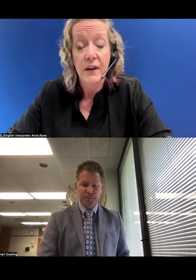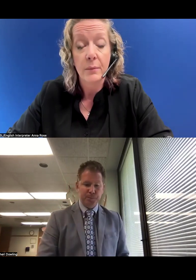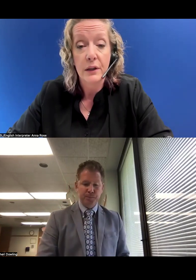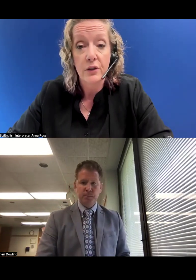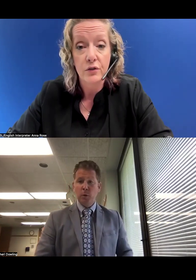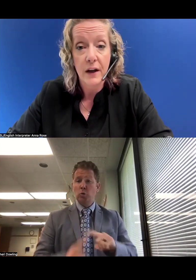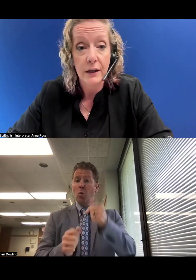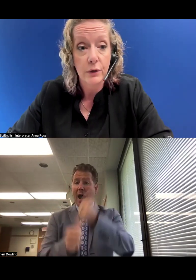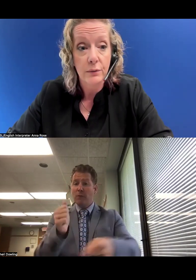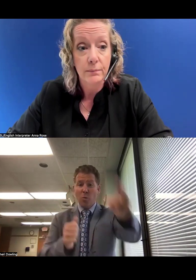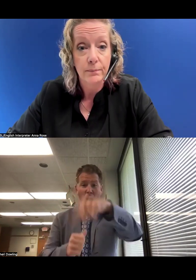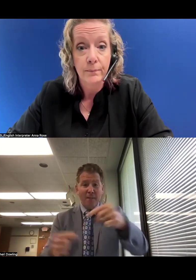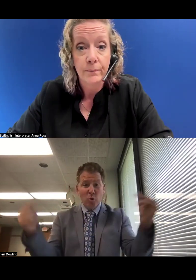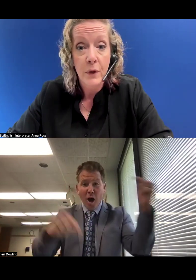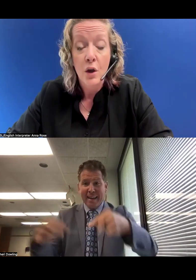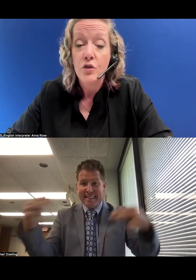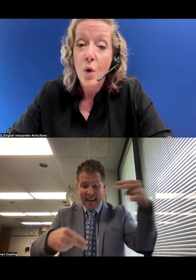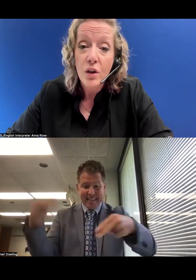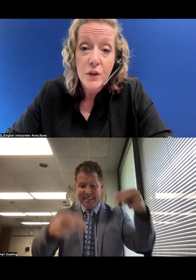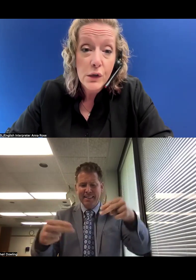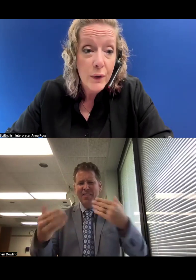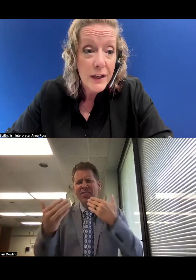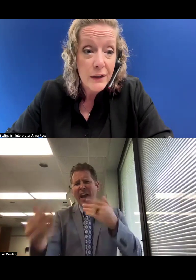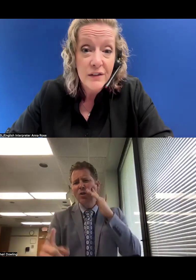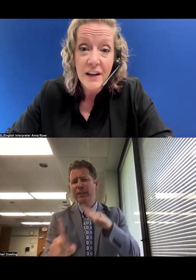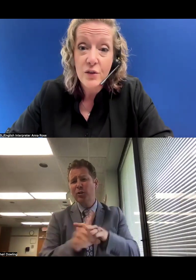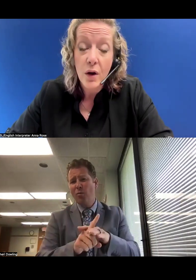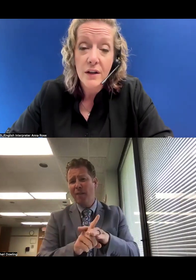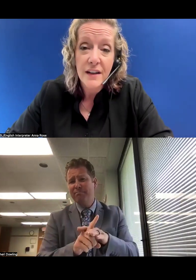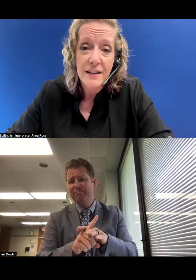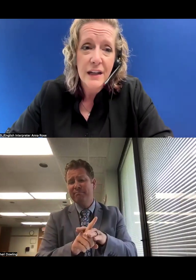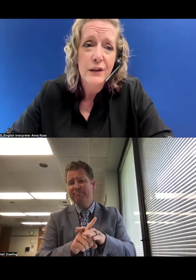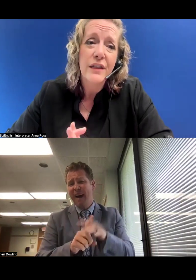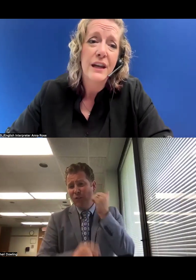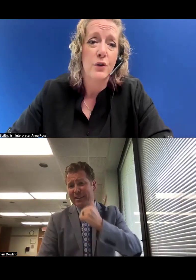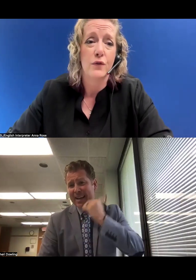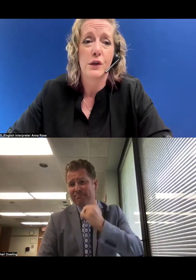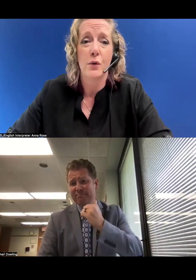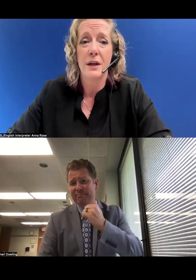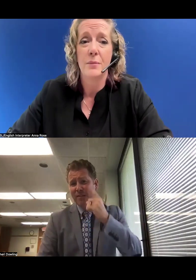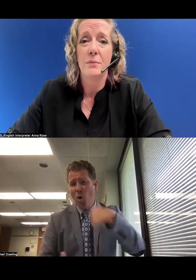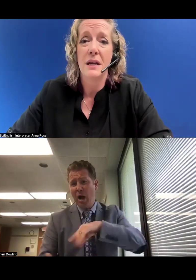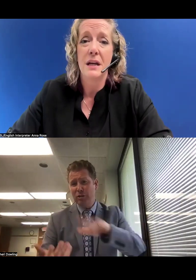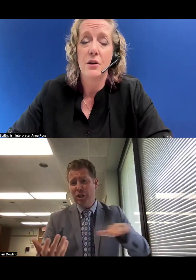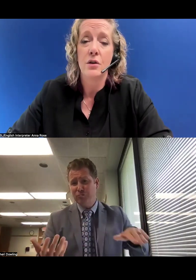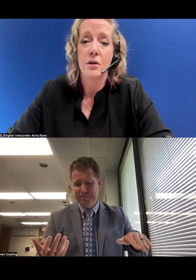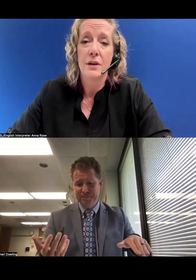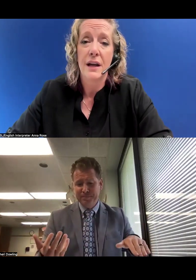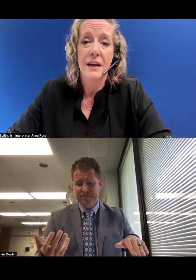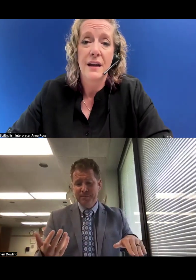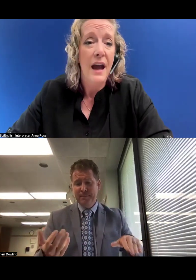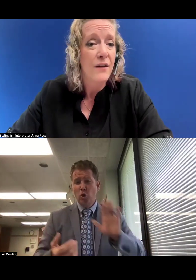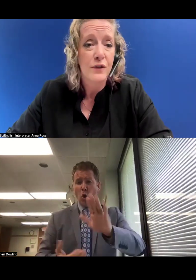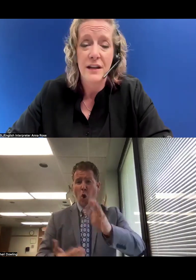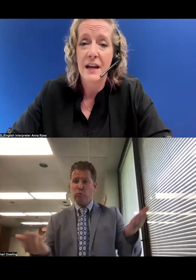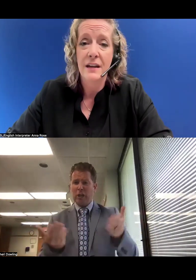those family-centered values. To all of you joining us today, to our attendees, thank you for showing up and being here,